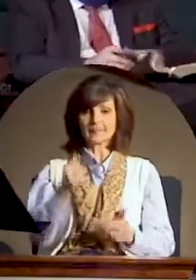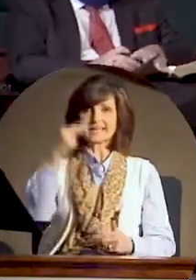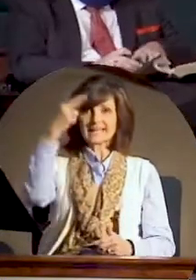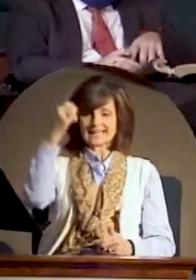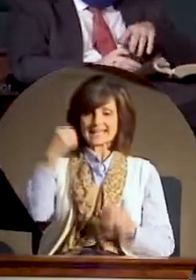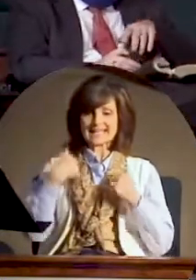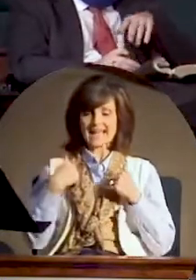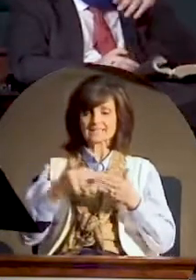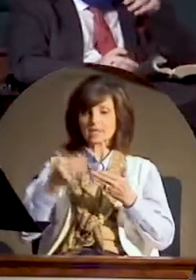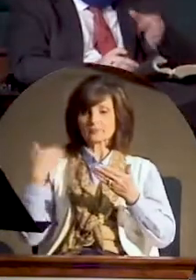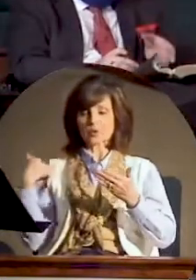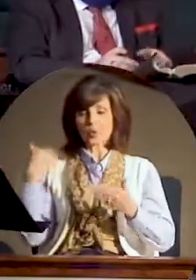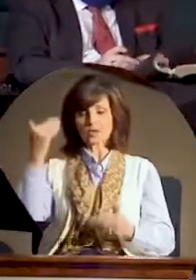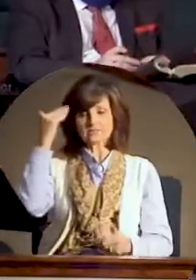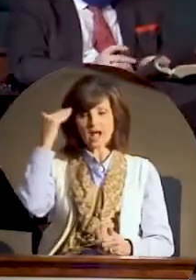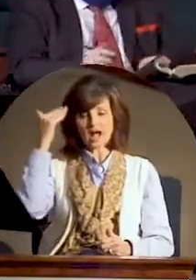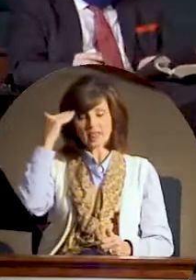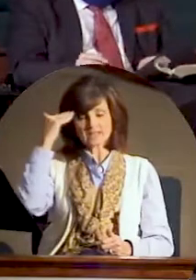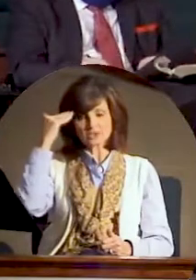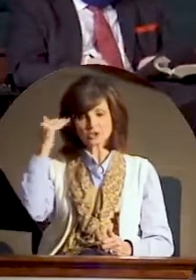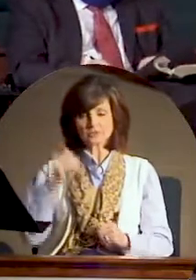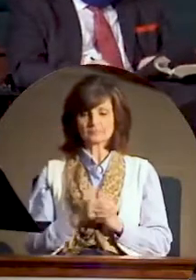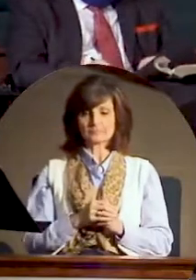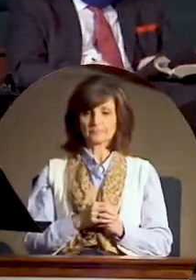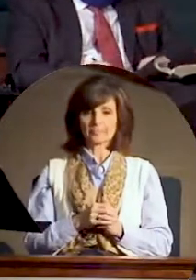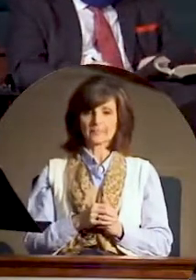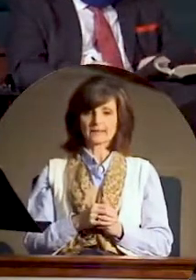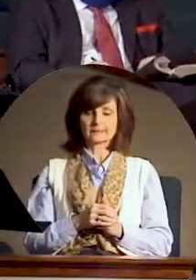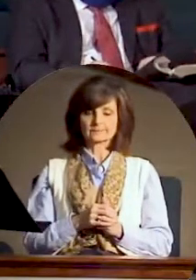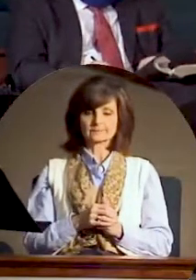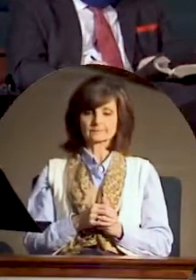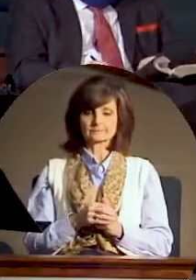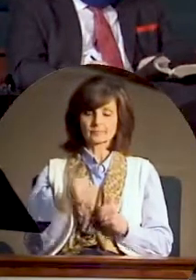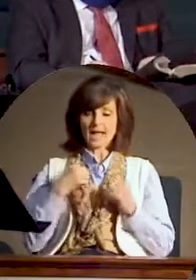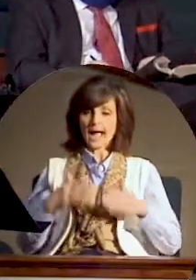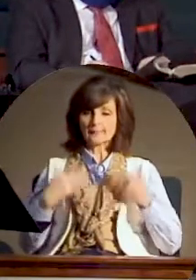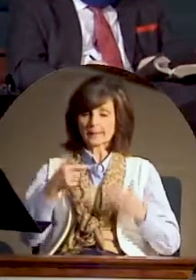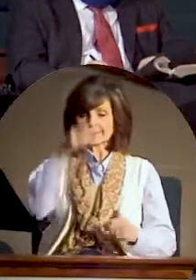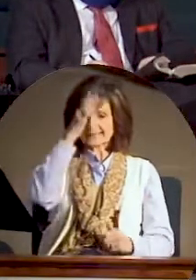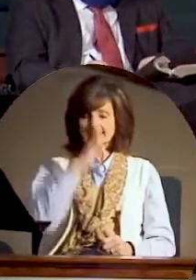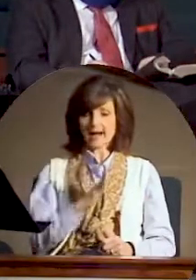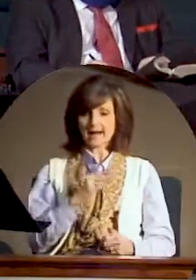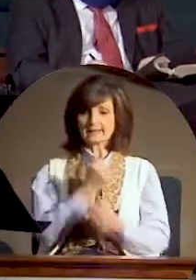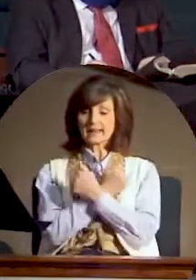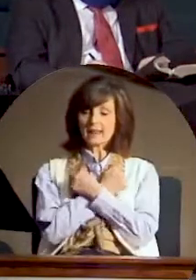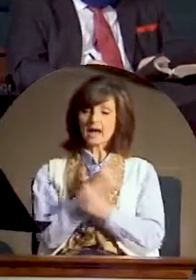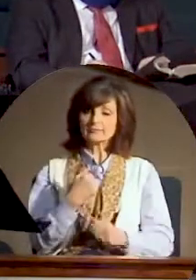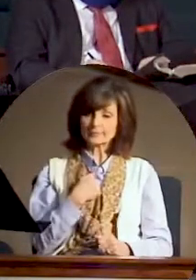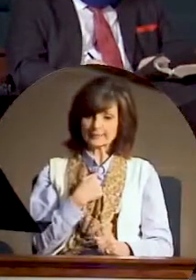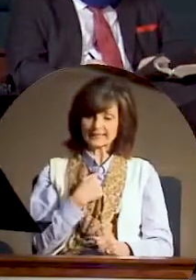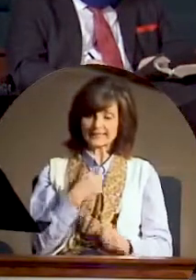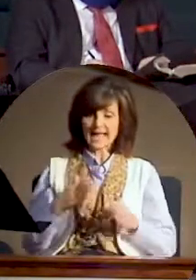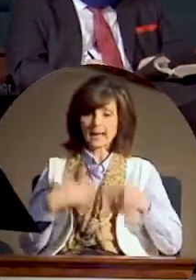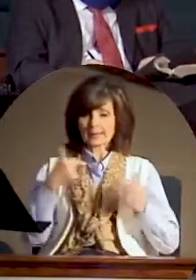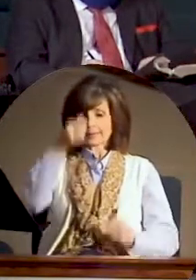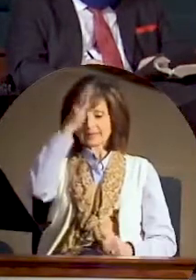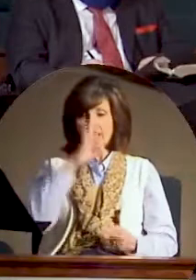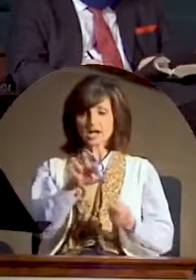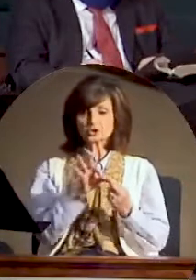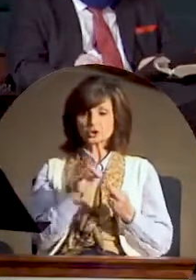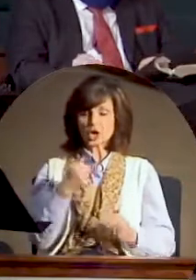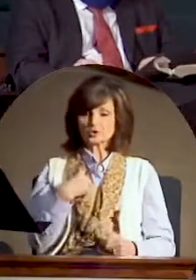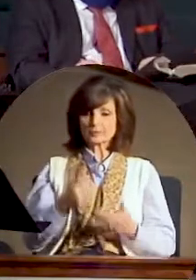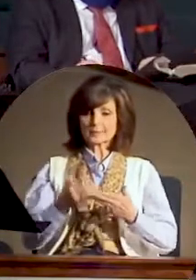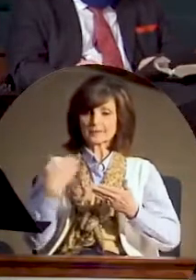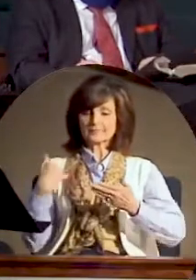has foreknowledge. By the way, I'm glad God loved me, and I'm glad God chose me